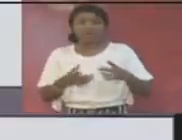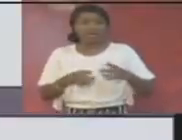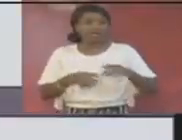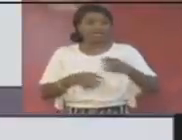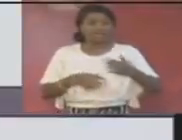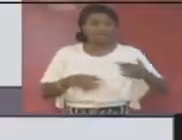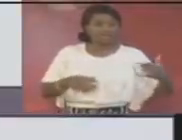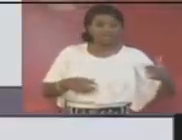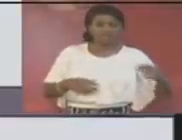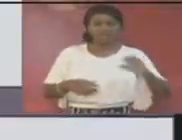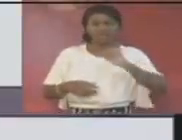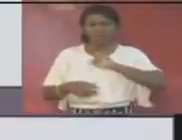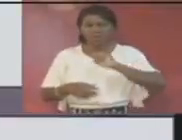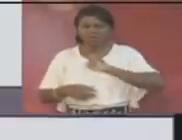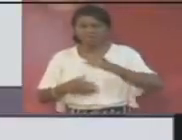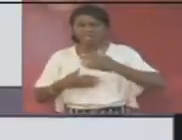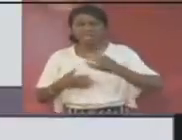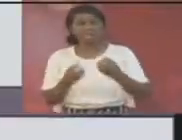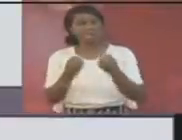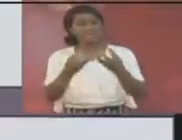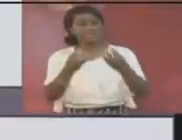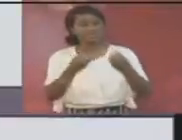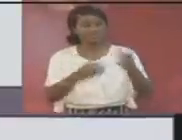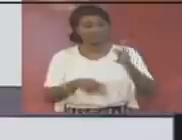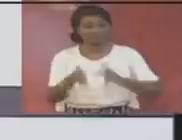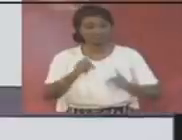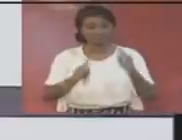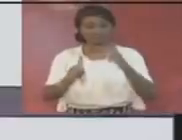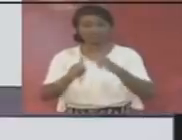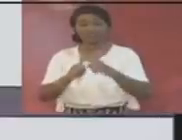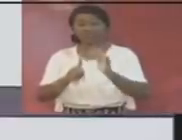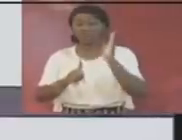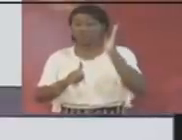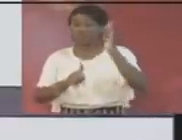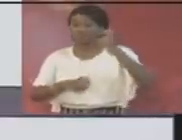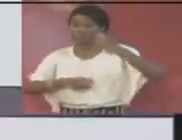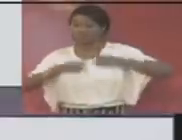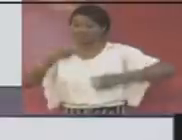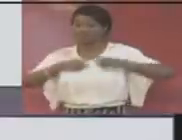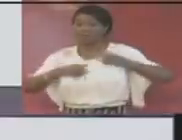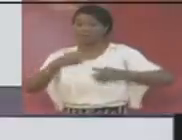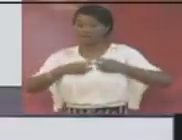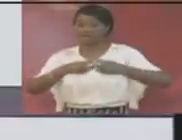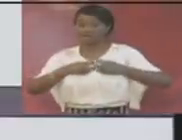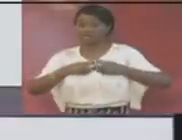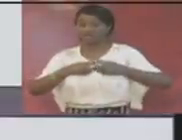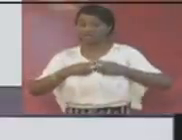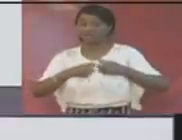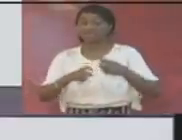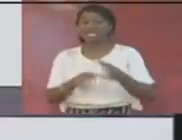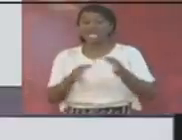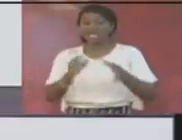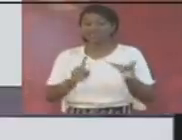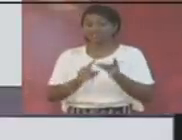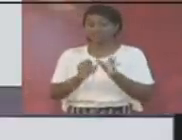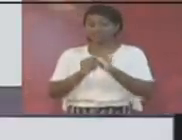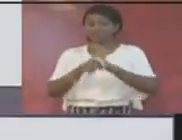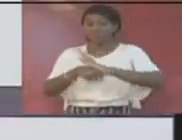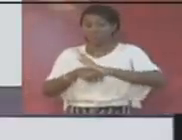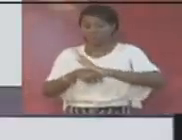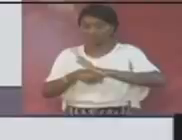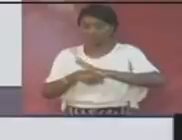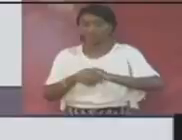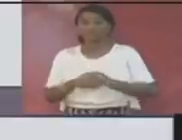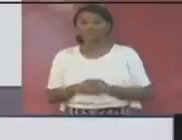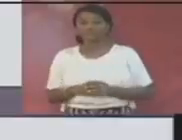likely that large numbers of patients will experience complications of COVID-19. This will have a